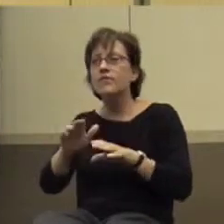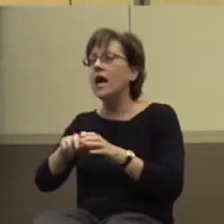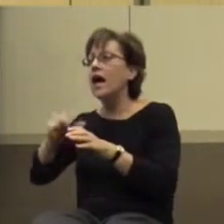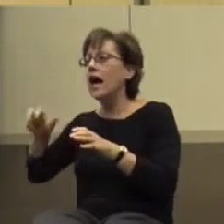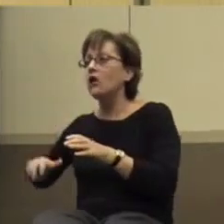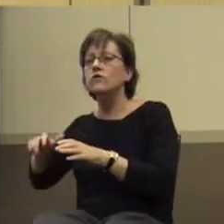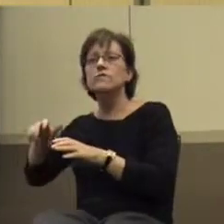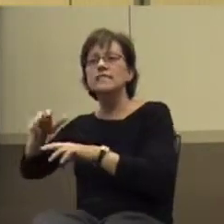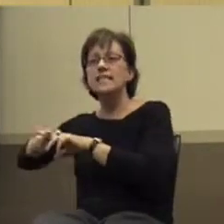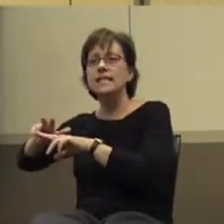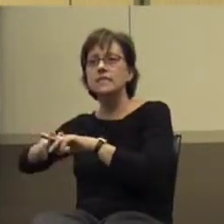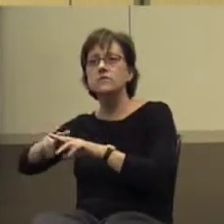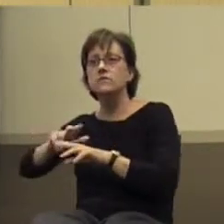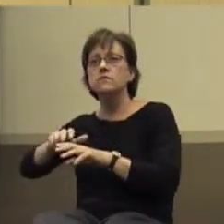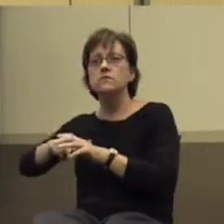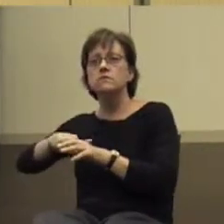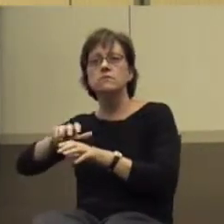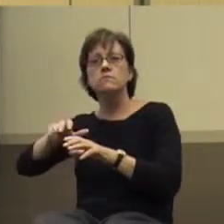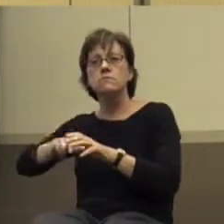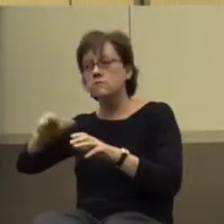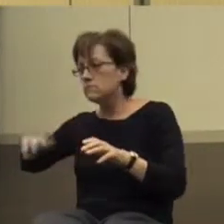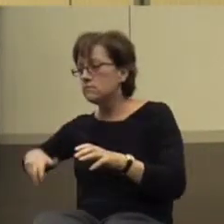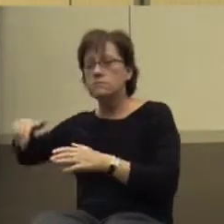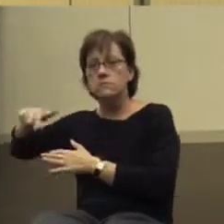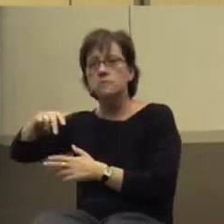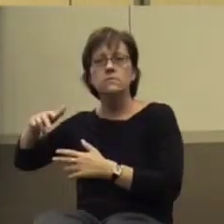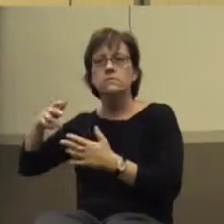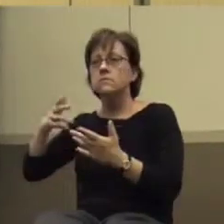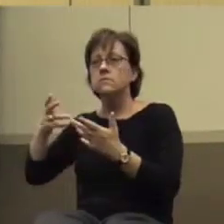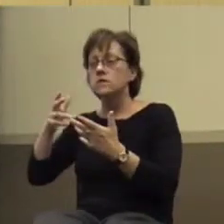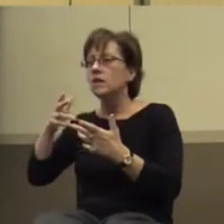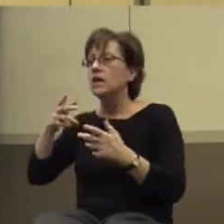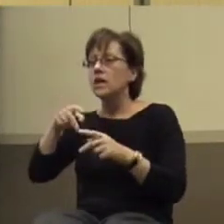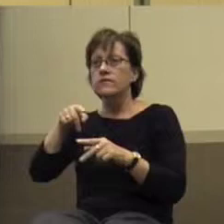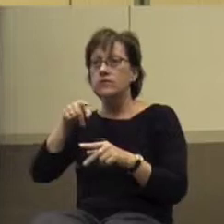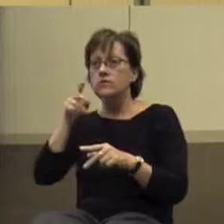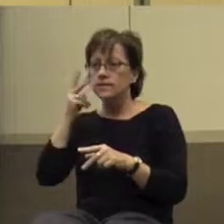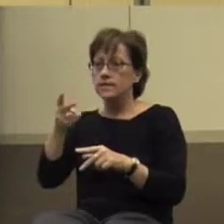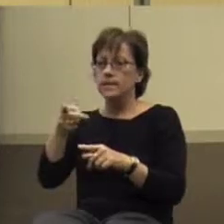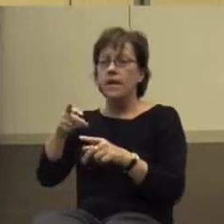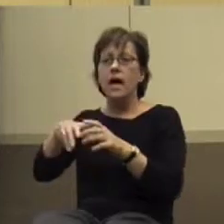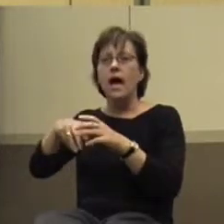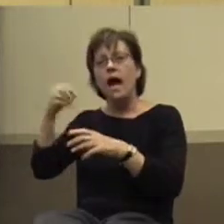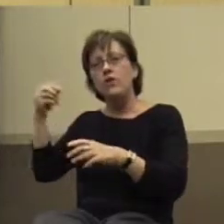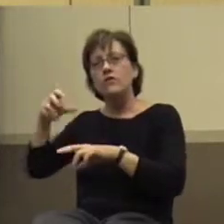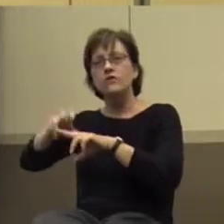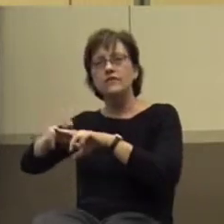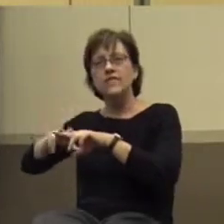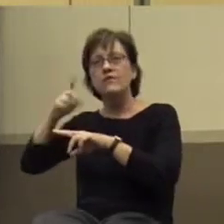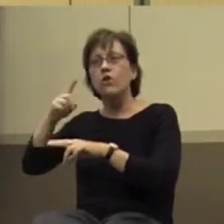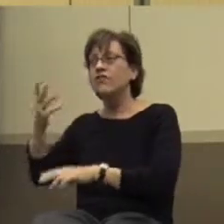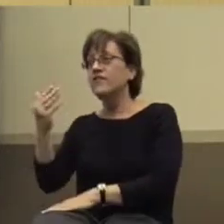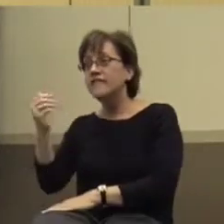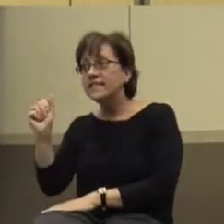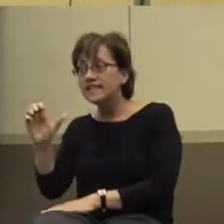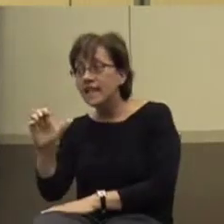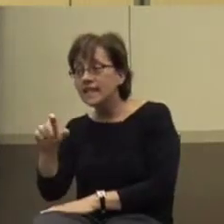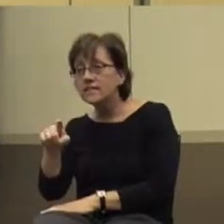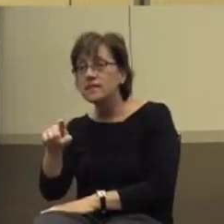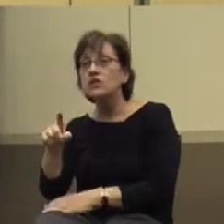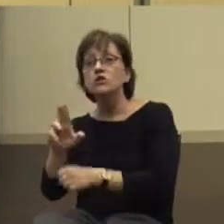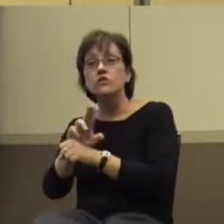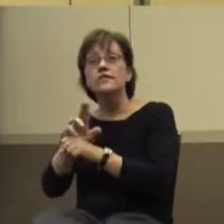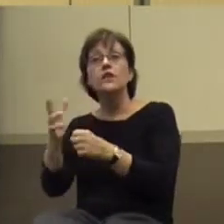if you're needing to see that student out of seat for 15 seconds, using a whole interval, you may go through a whole 20-minute